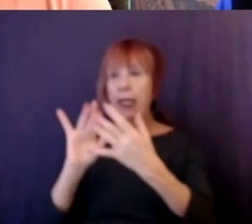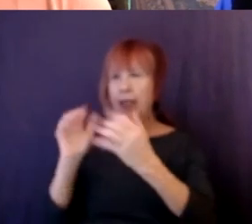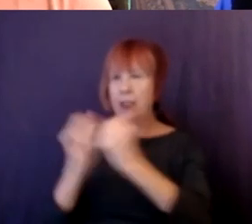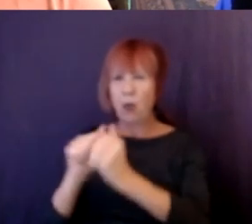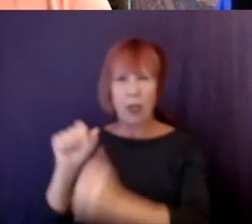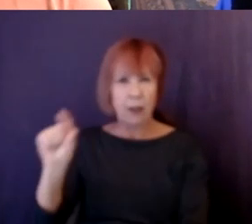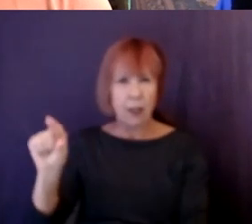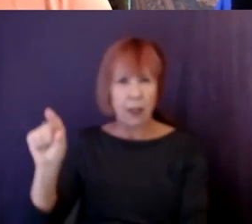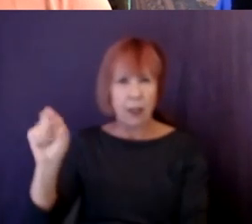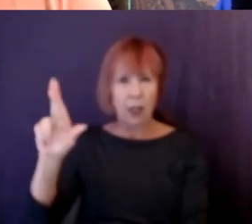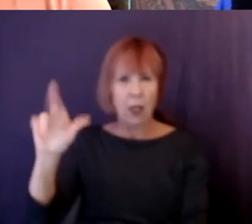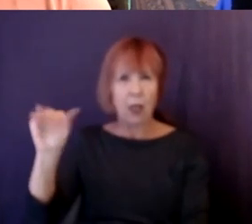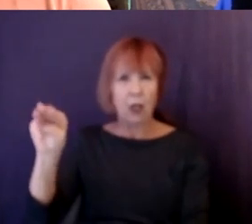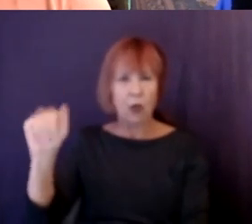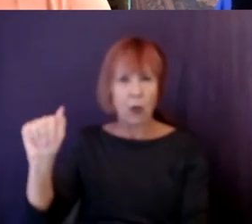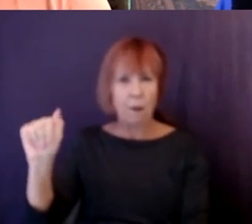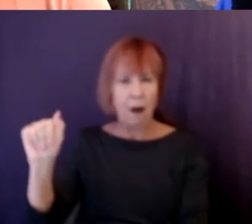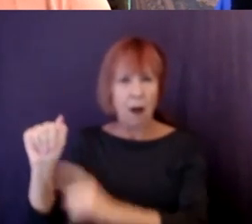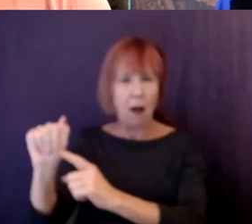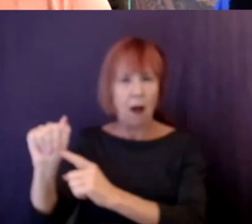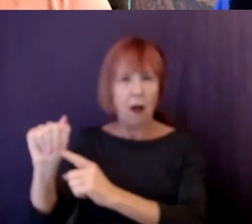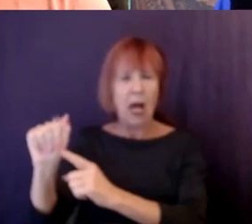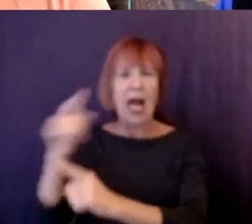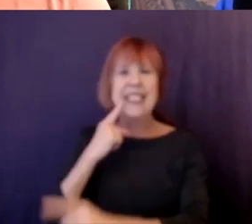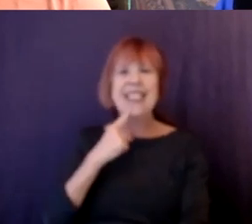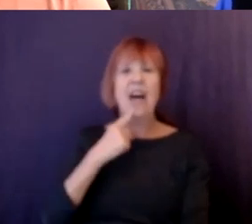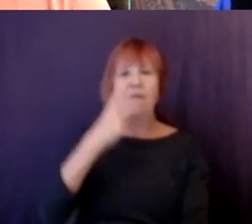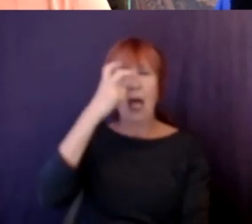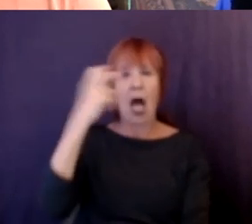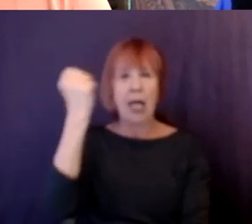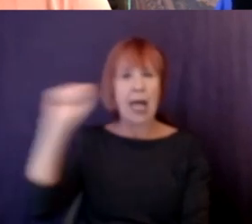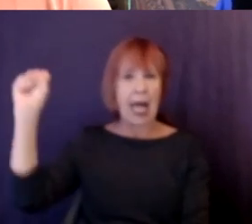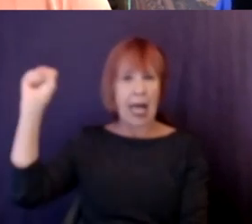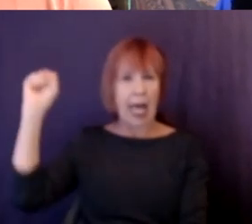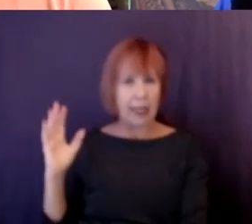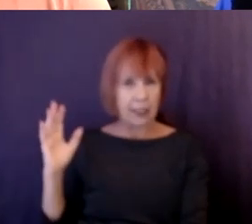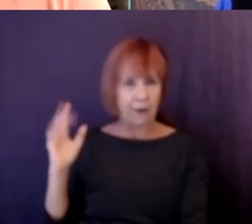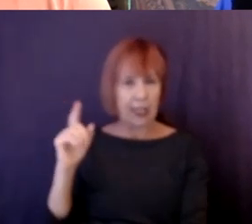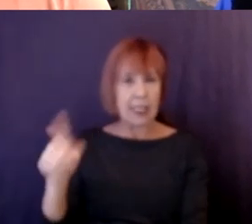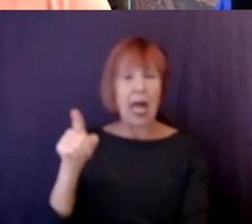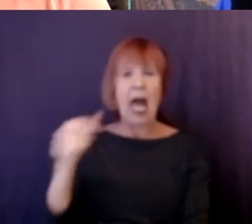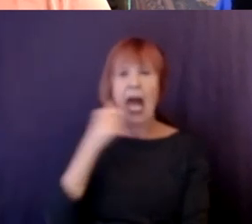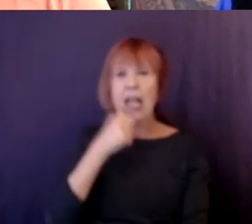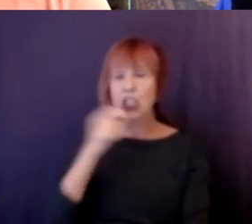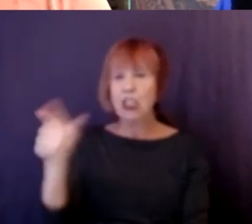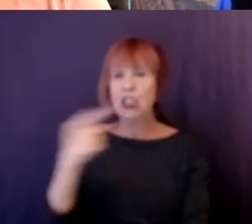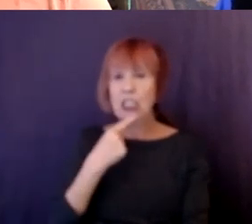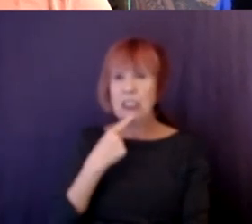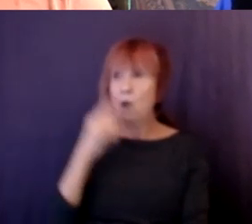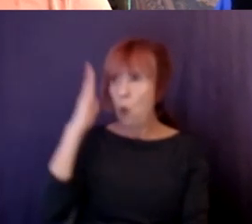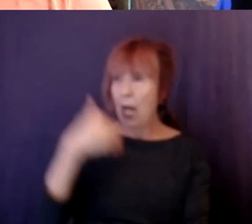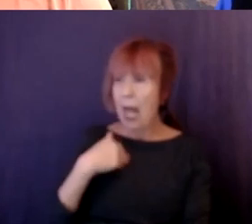very well-known deafblind activist. And she says, that, you know, is there going to be a